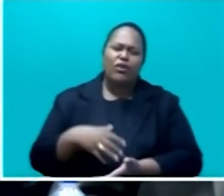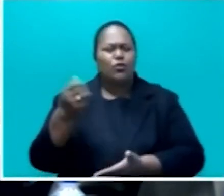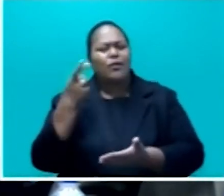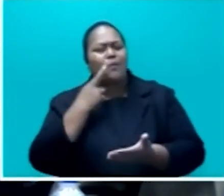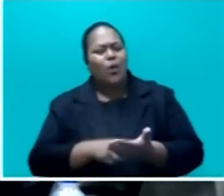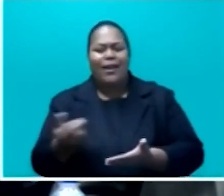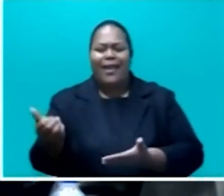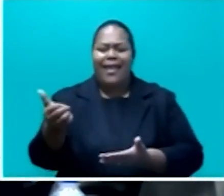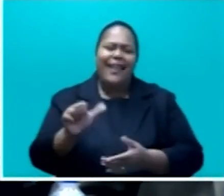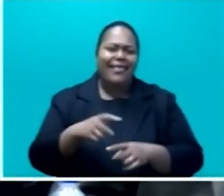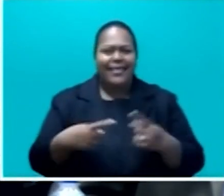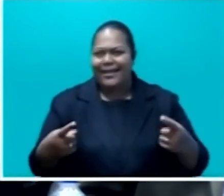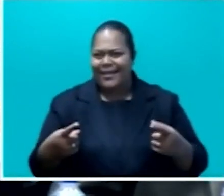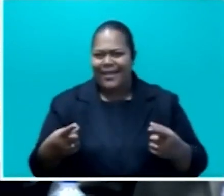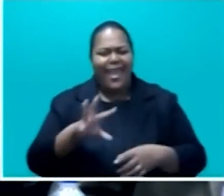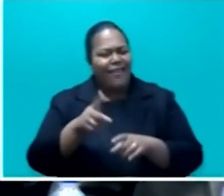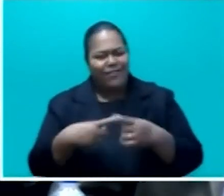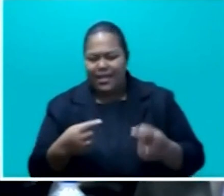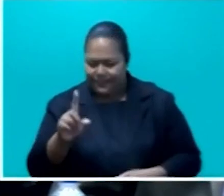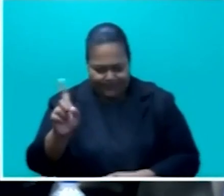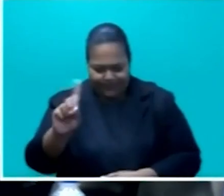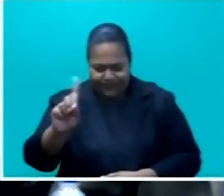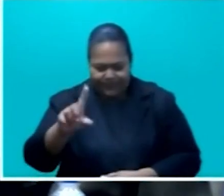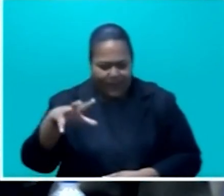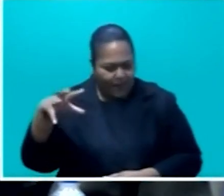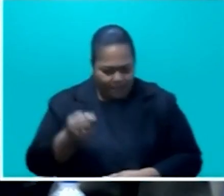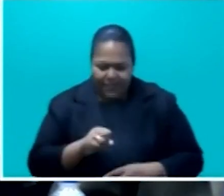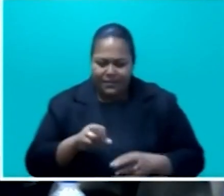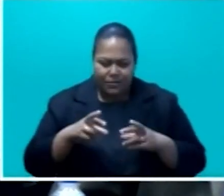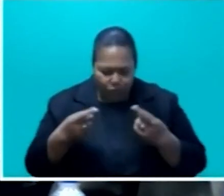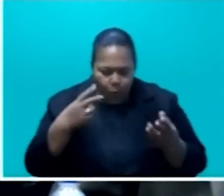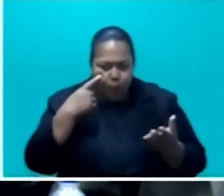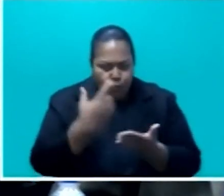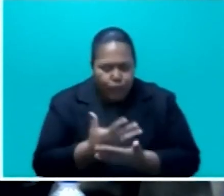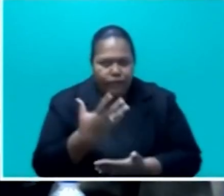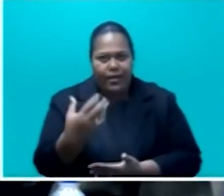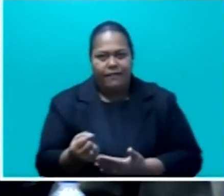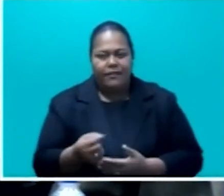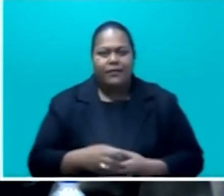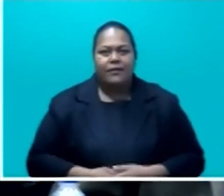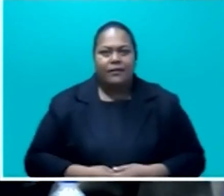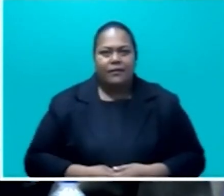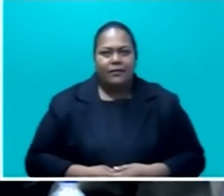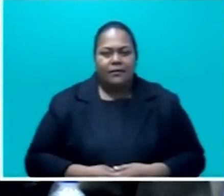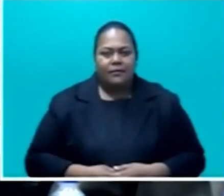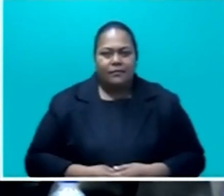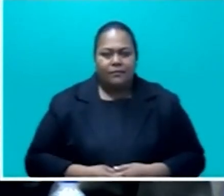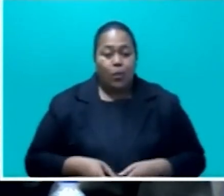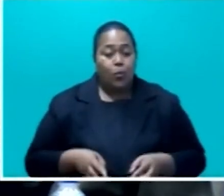and everything without verifying the veracity of the information. Moving forward,